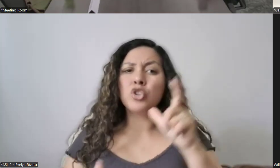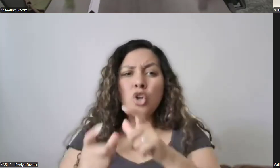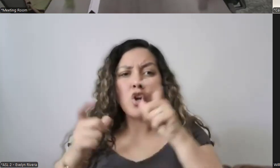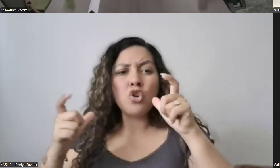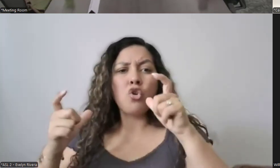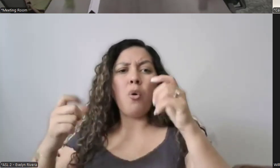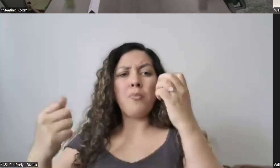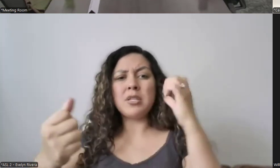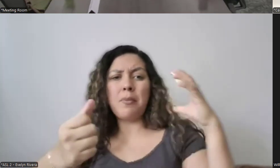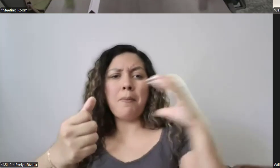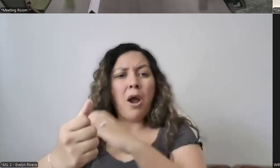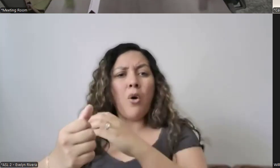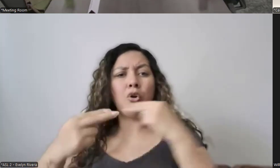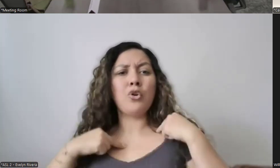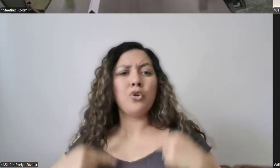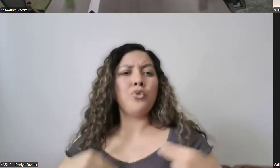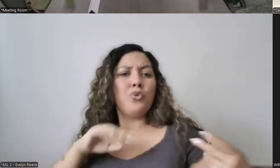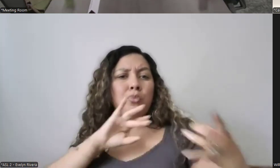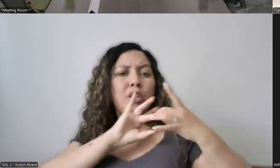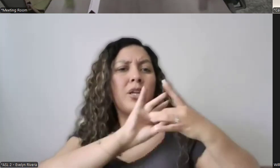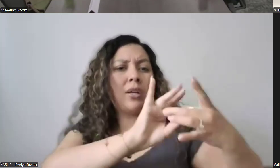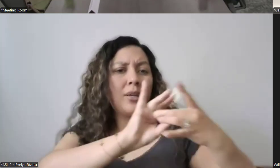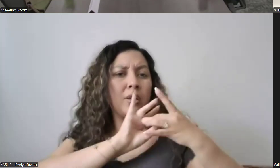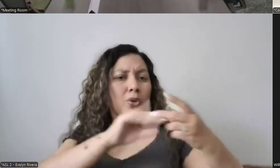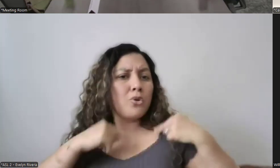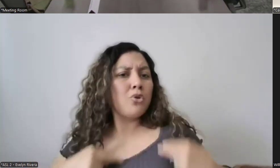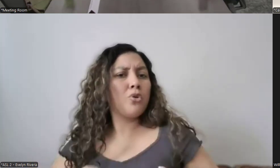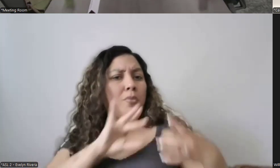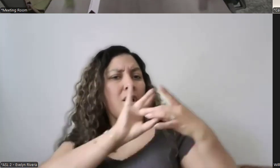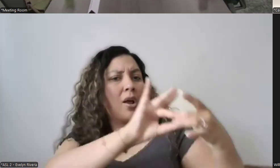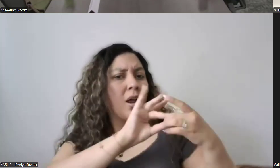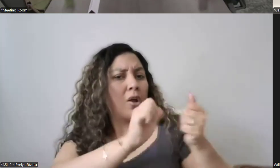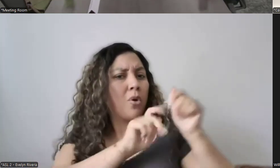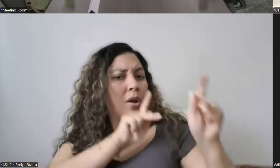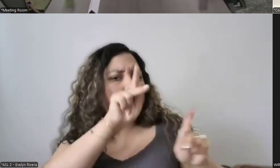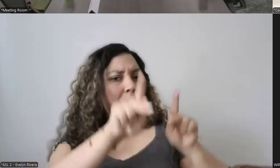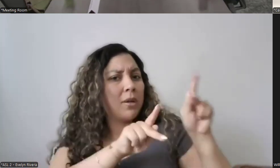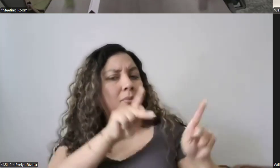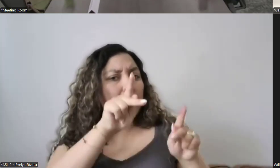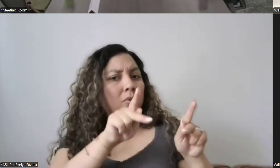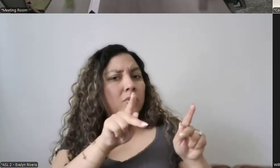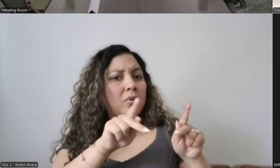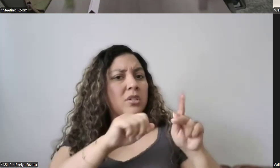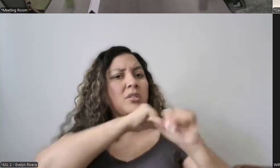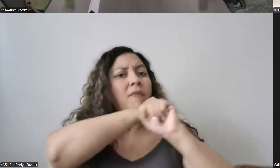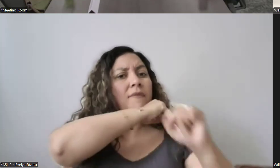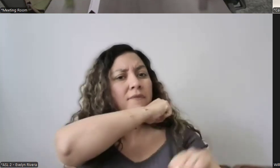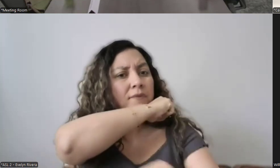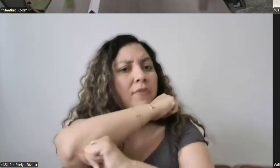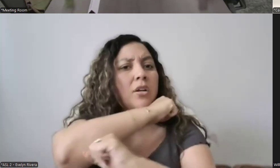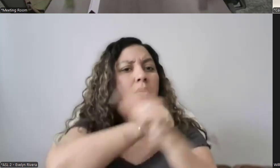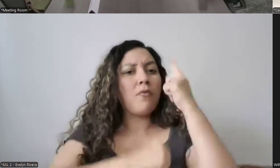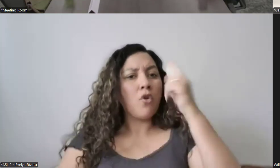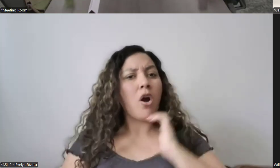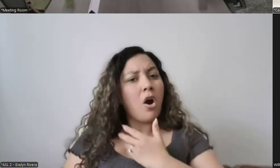human connection. The power of people connecting with people is basically fundamental to our existence